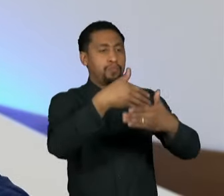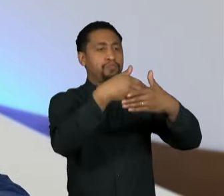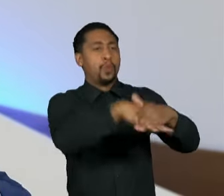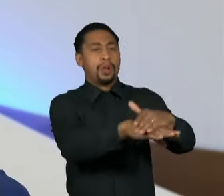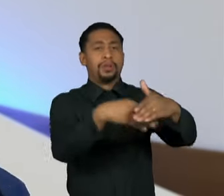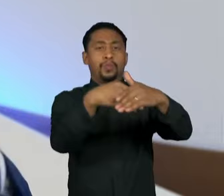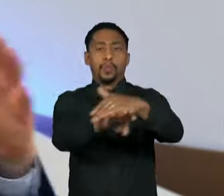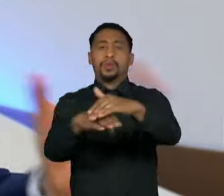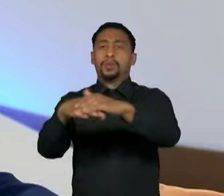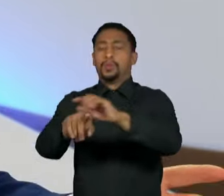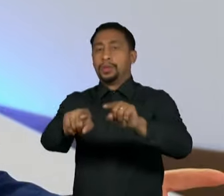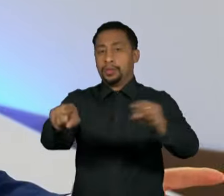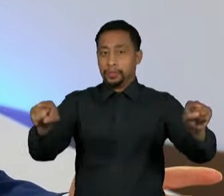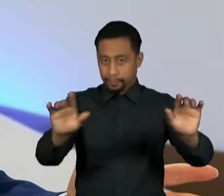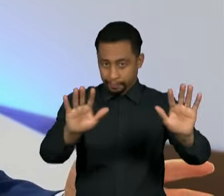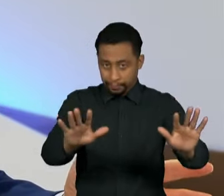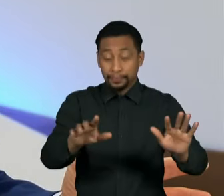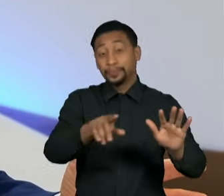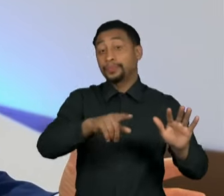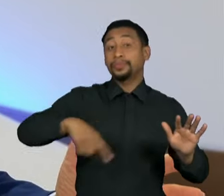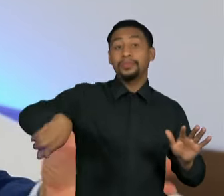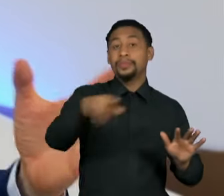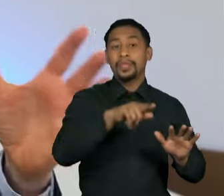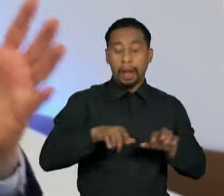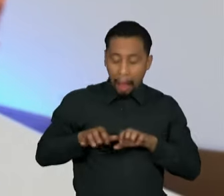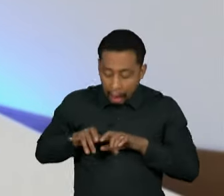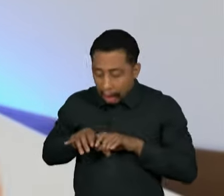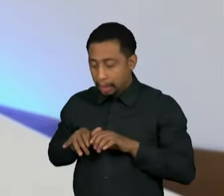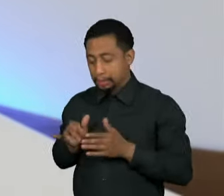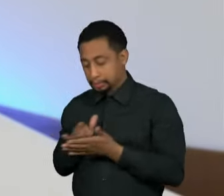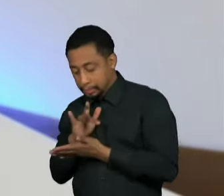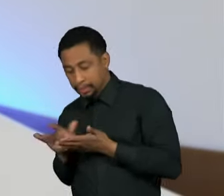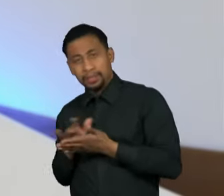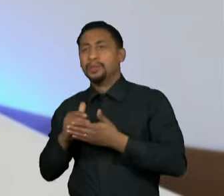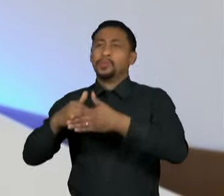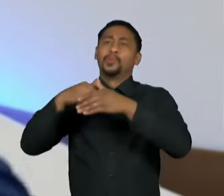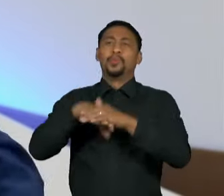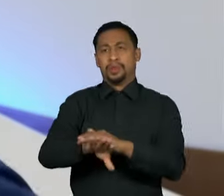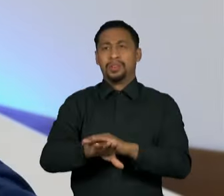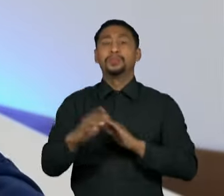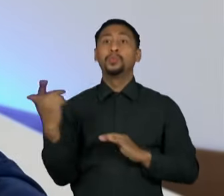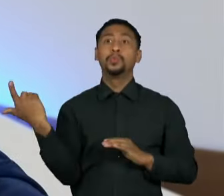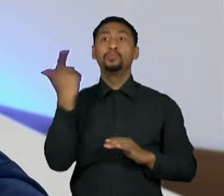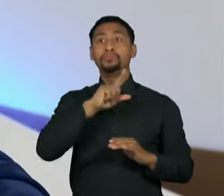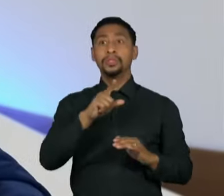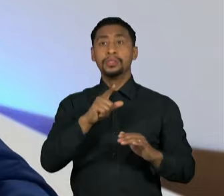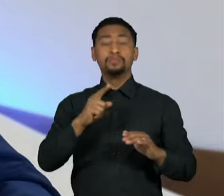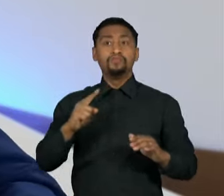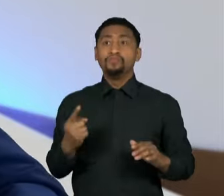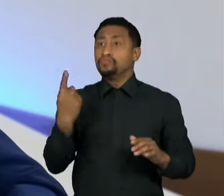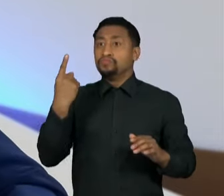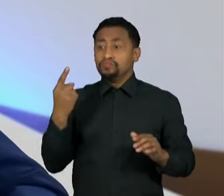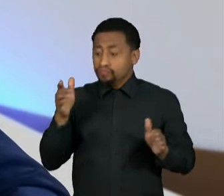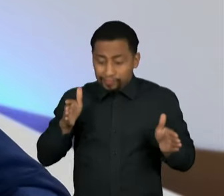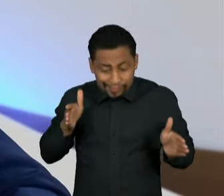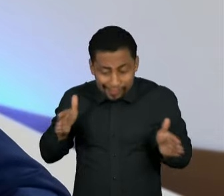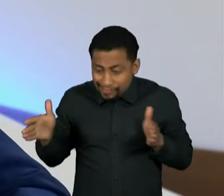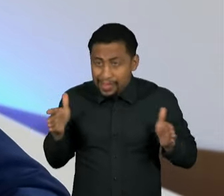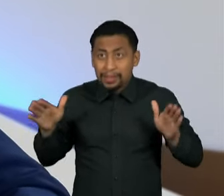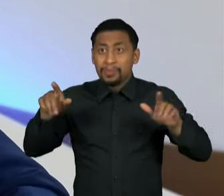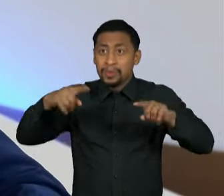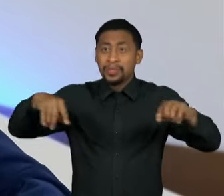phones and their digital devices, so we can at least have a moment where the attention of the